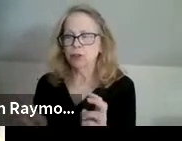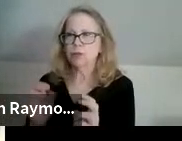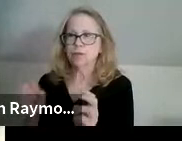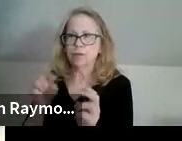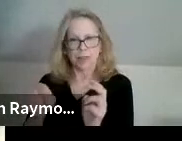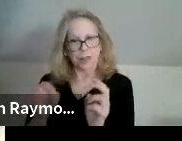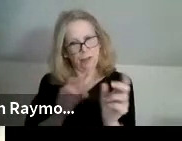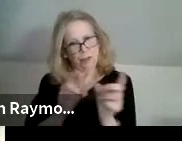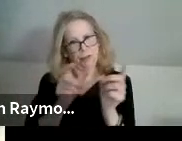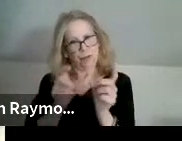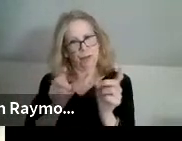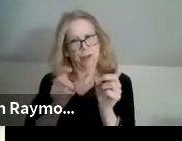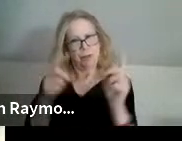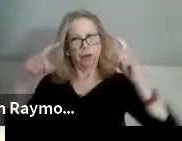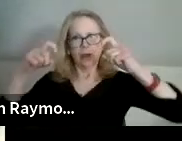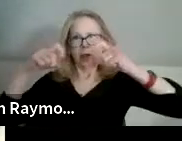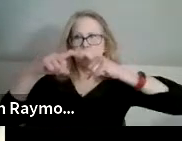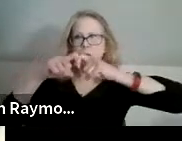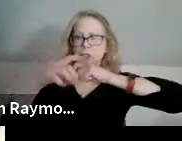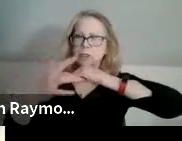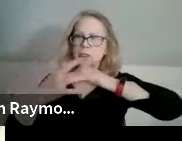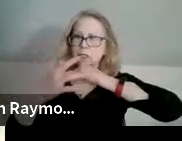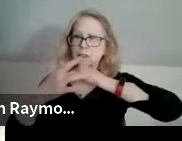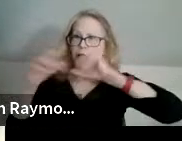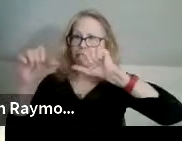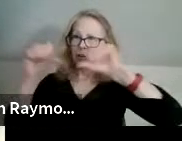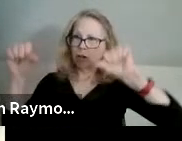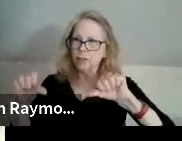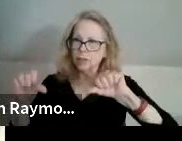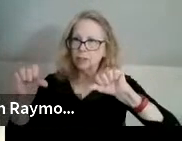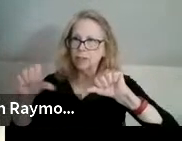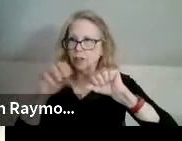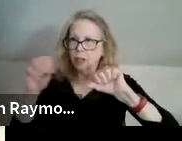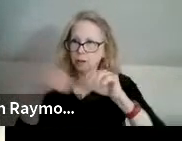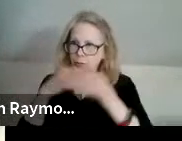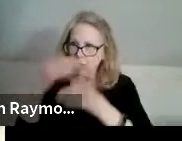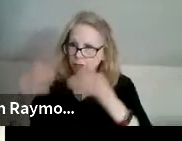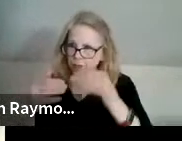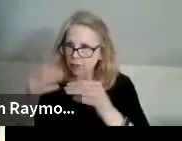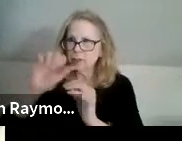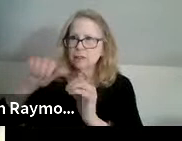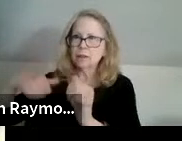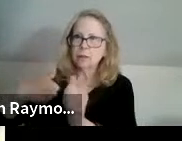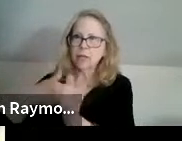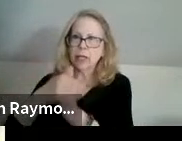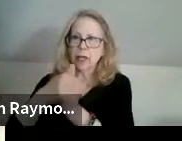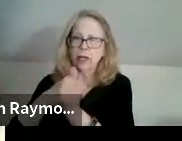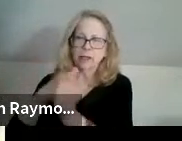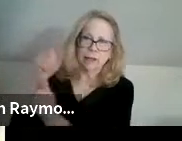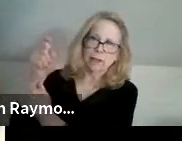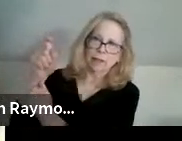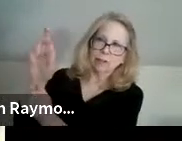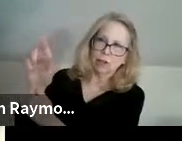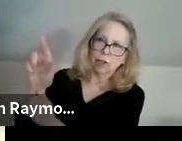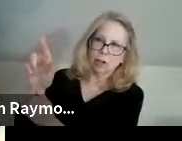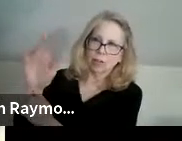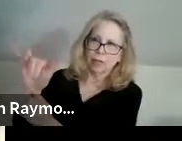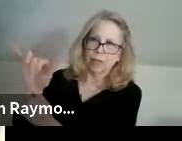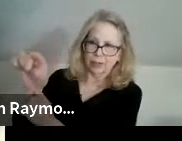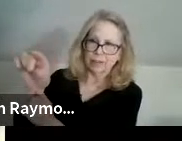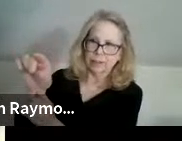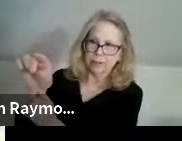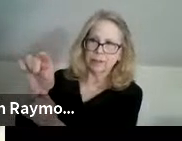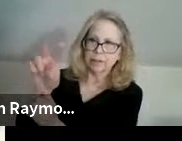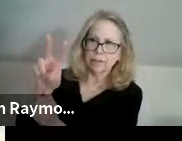This describes the complex technical architecture and processes behind how XR, which is